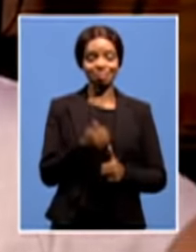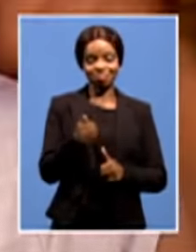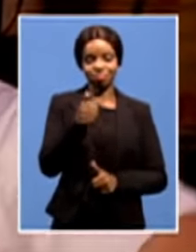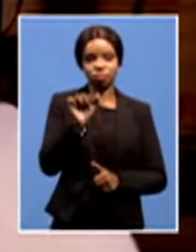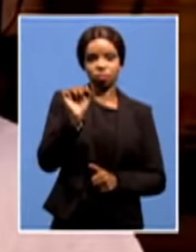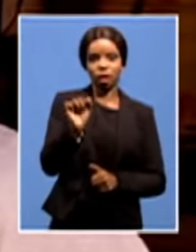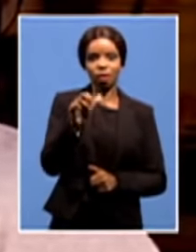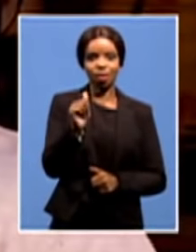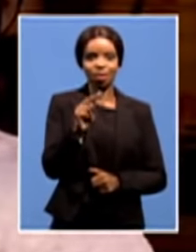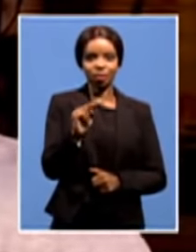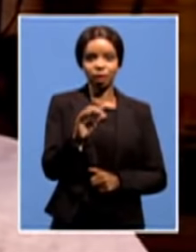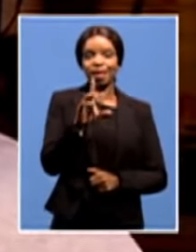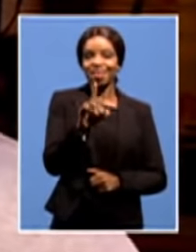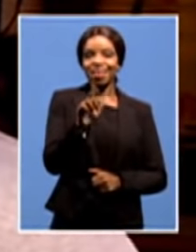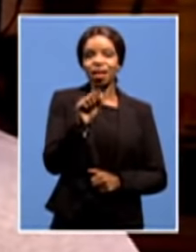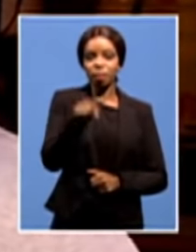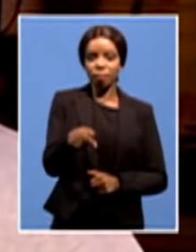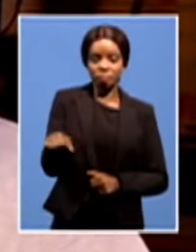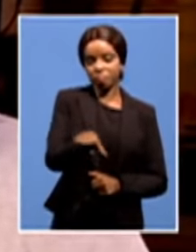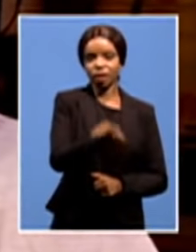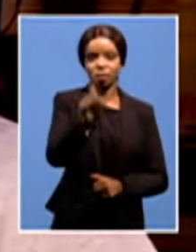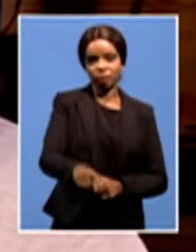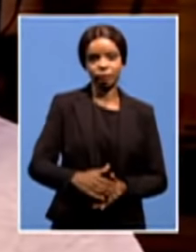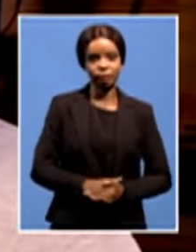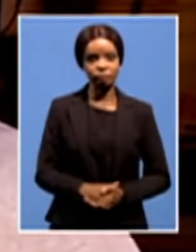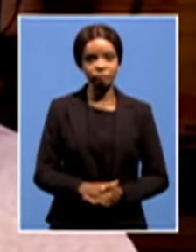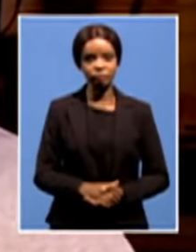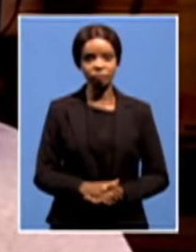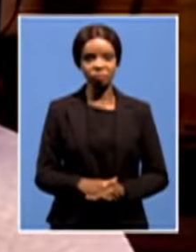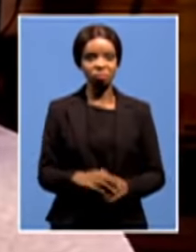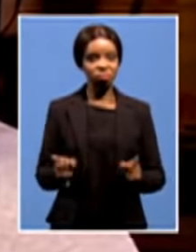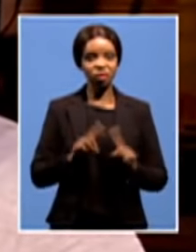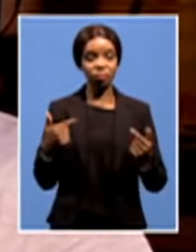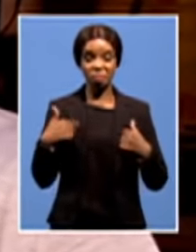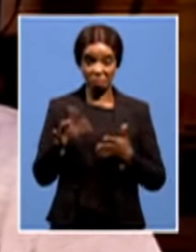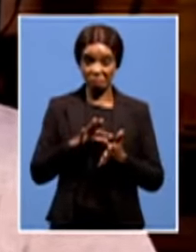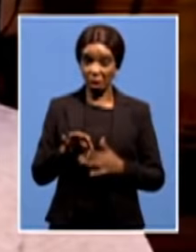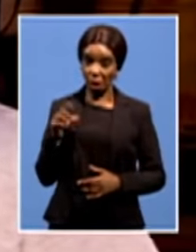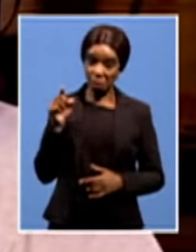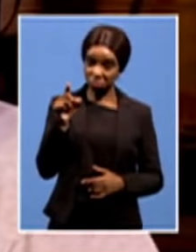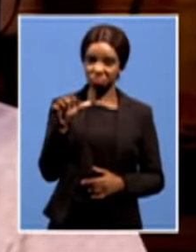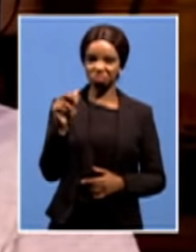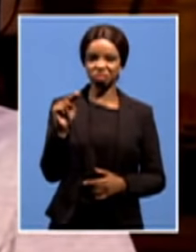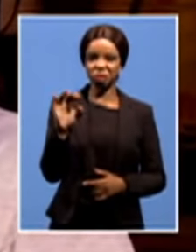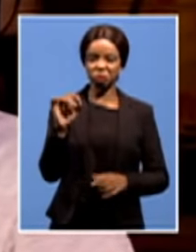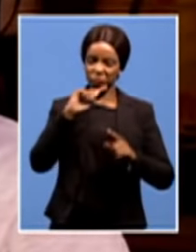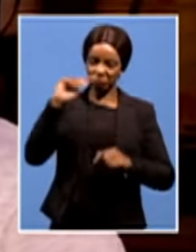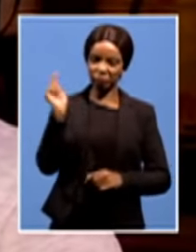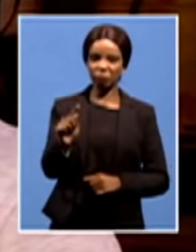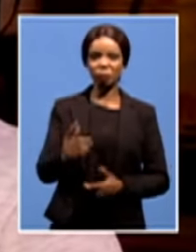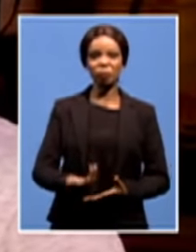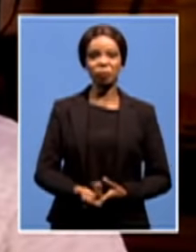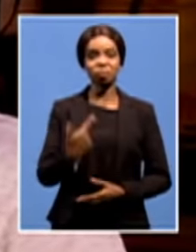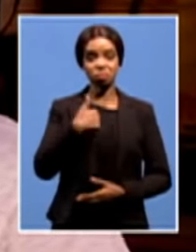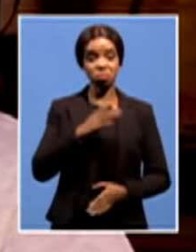the DA at least to come back. And the Muslim, I don't vote ANC. Because the reason I